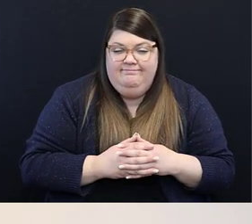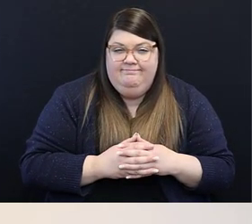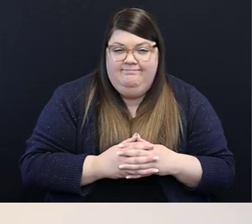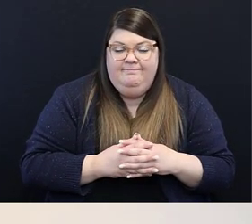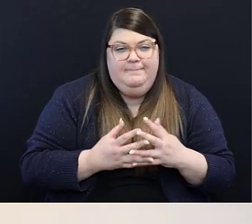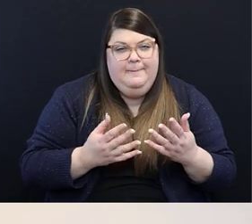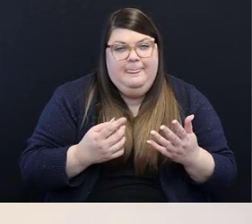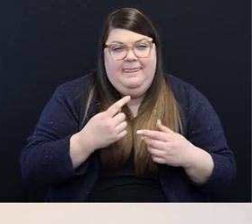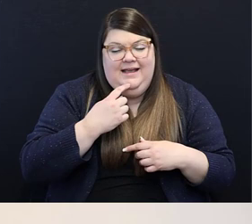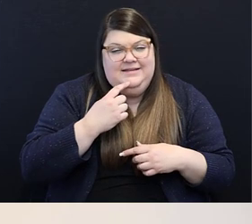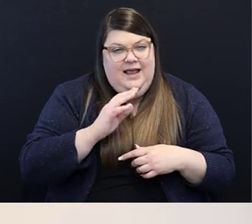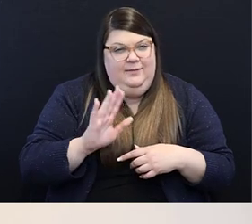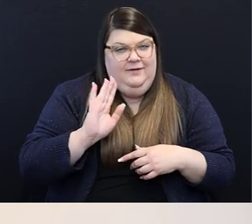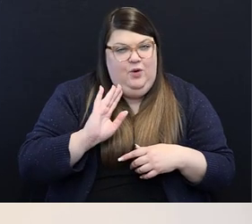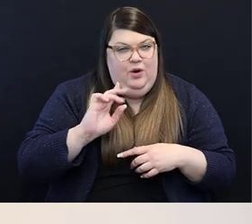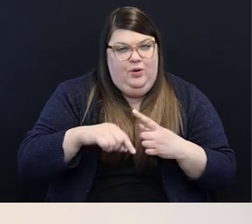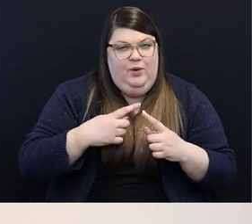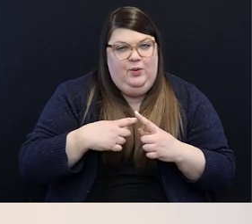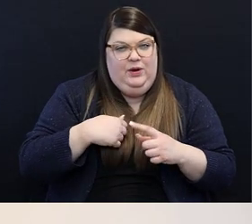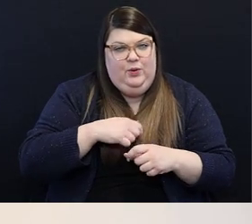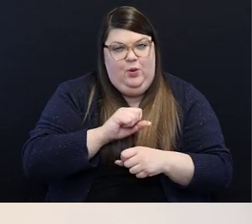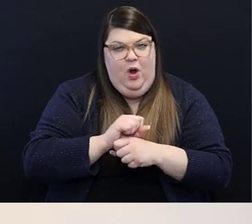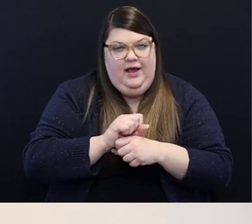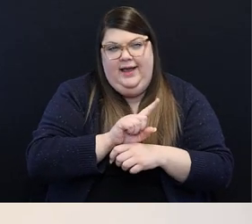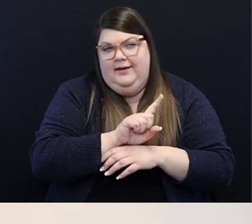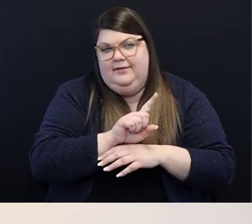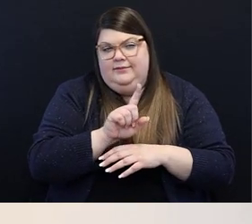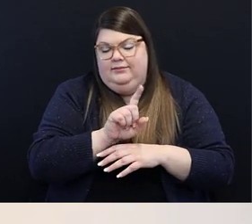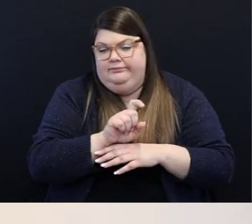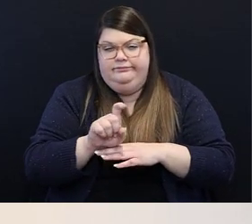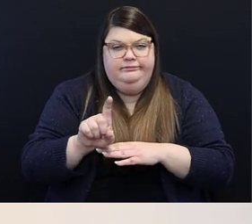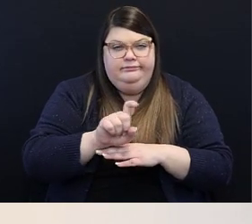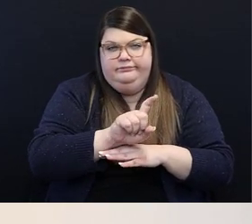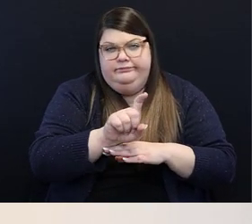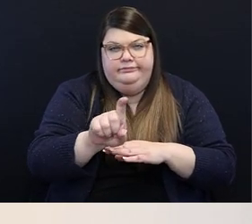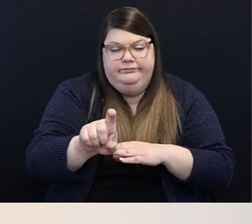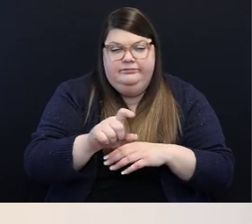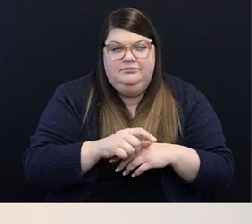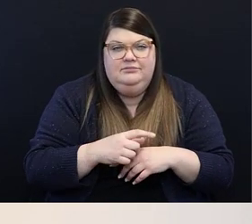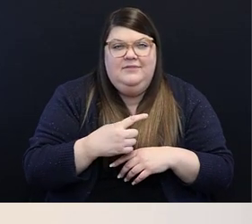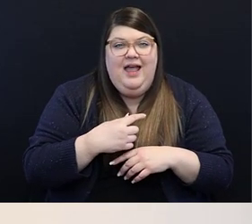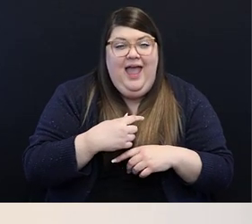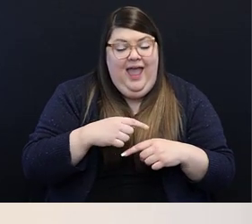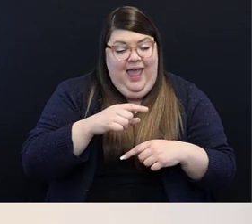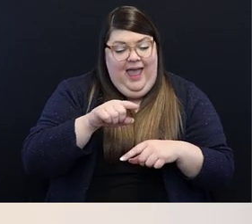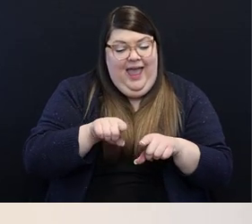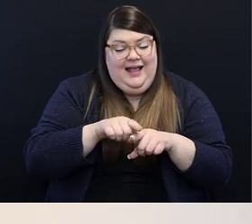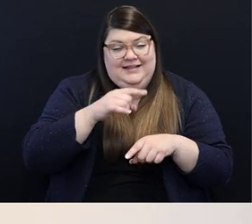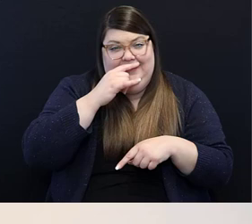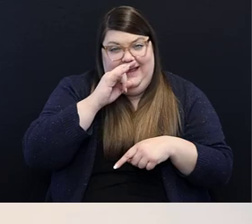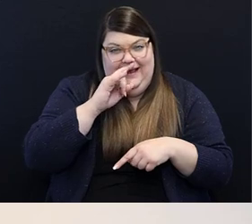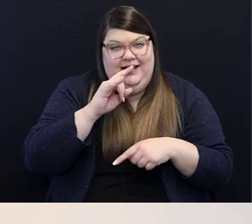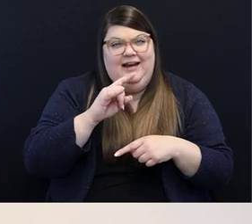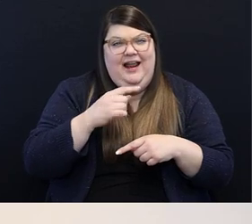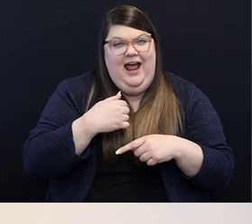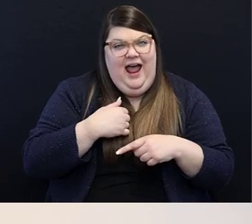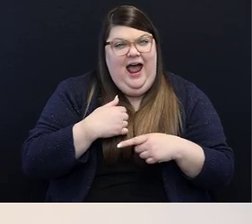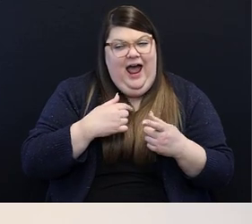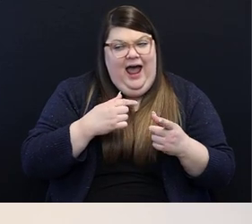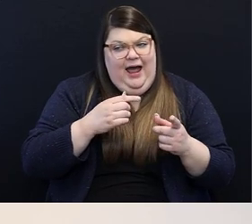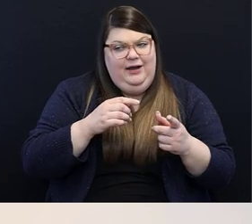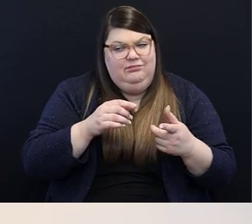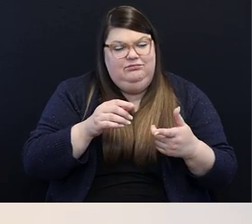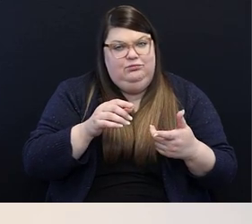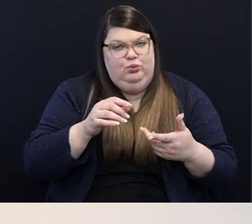I said this earlier when we were walking through the gallery. It's like as a kid, I drew cross sections of houses and architectural plans, which are